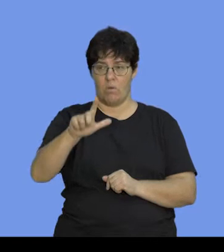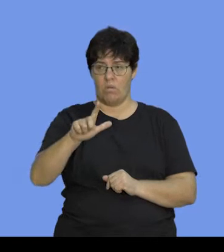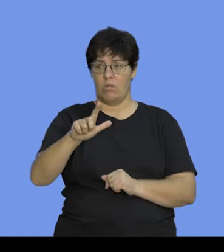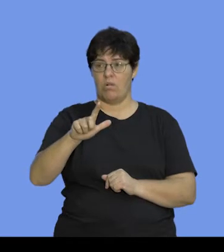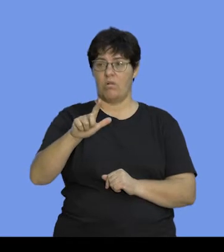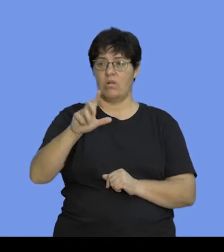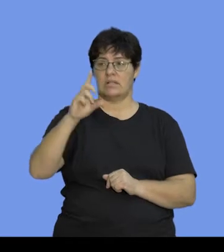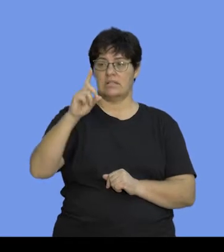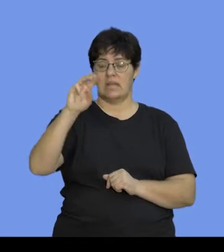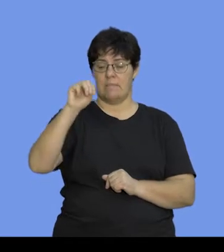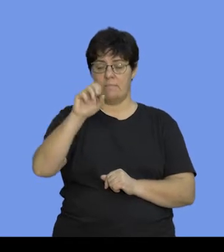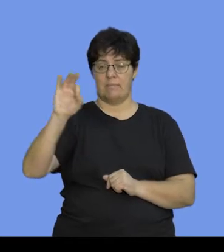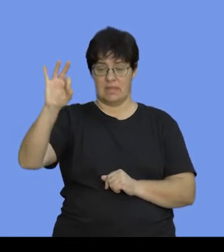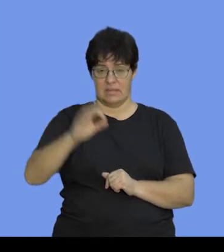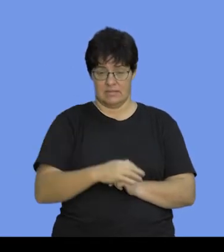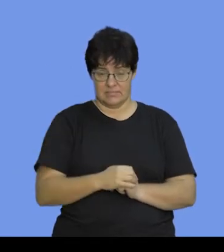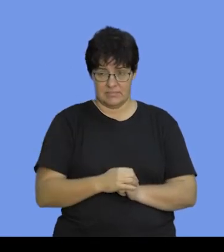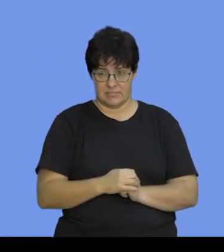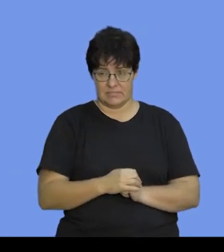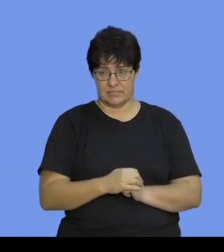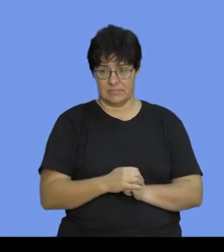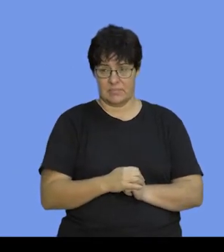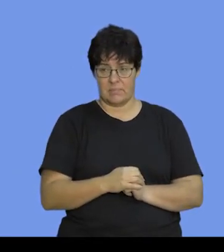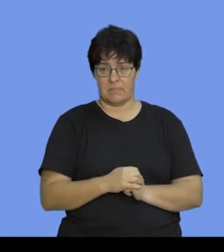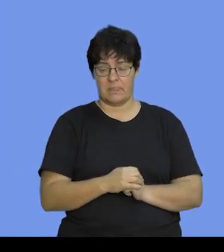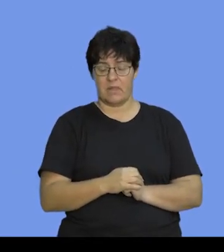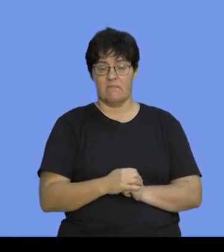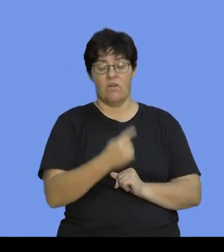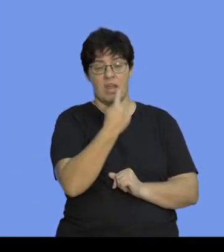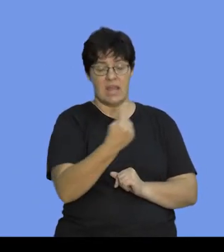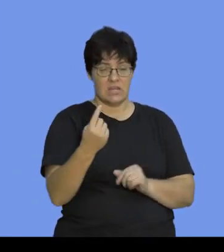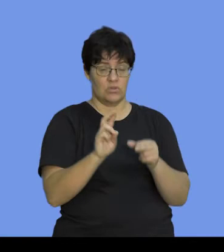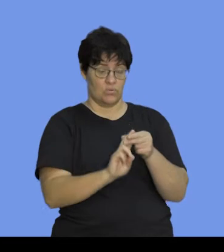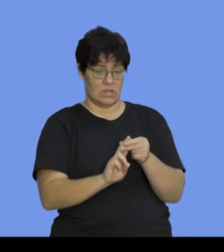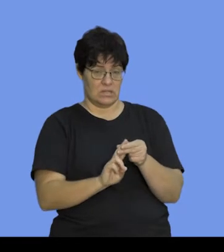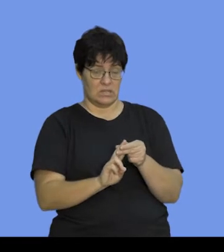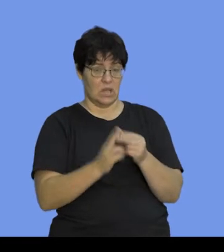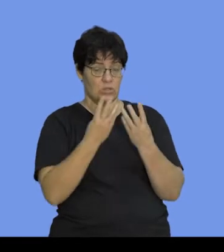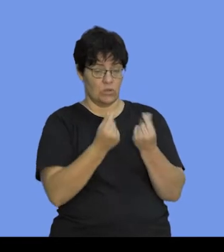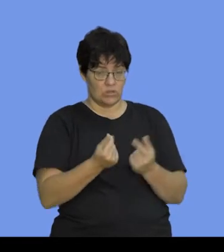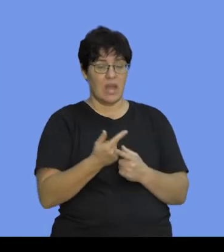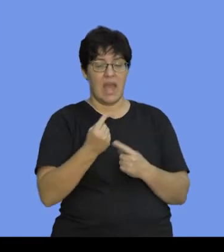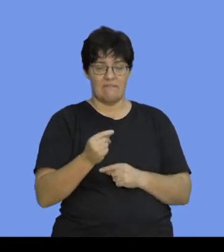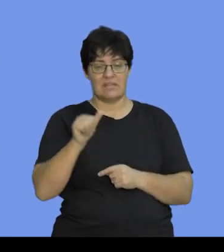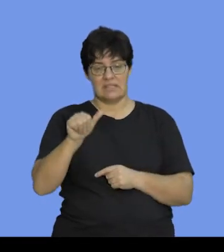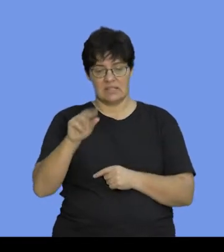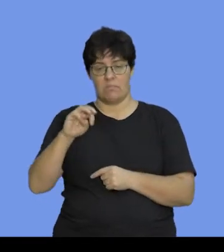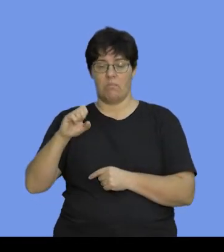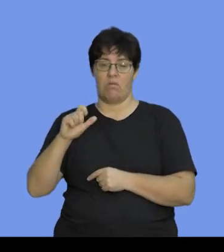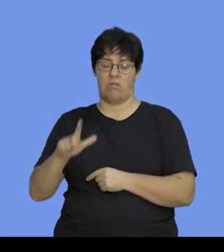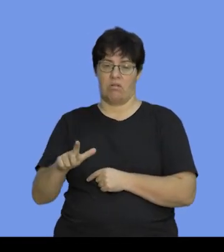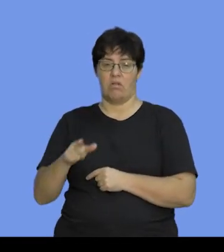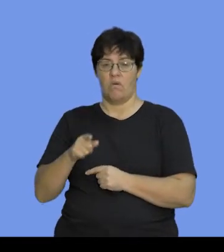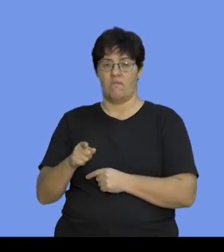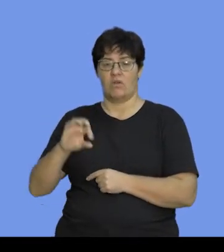cubic decimeter. So what does this mean? It means per unit volume of that solution, there is 6 moles